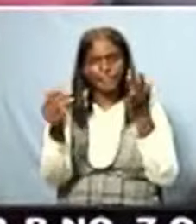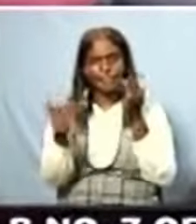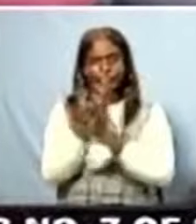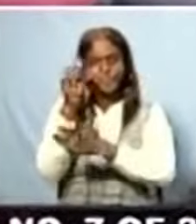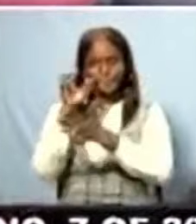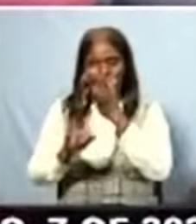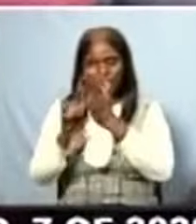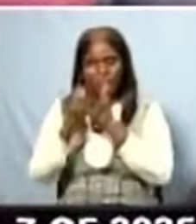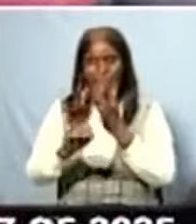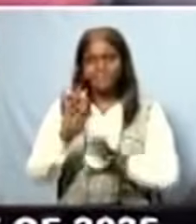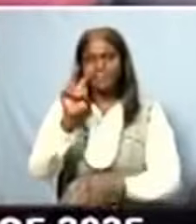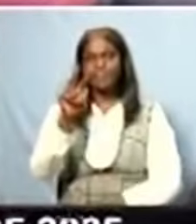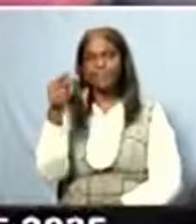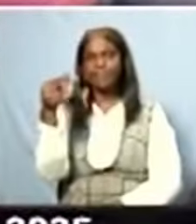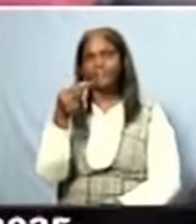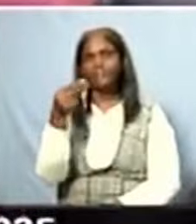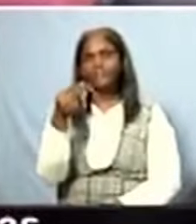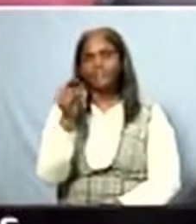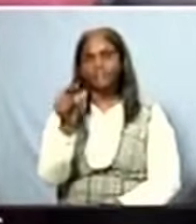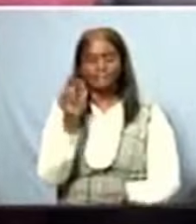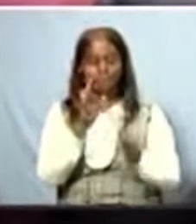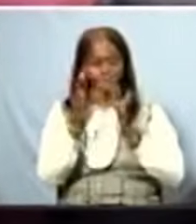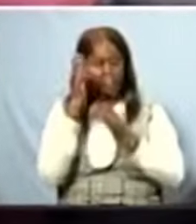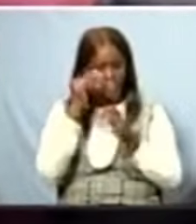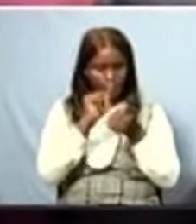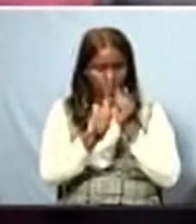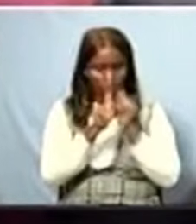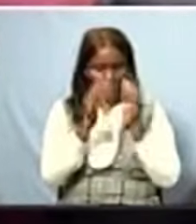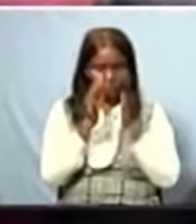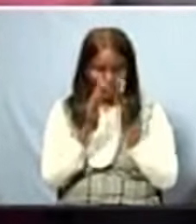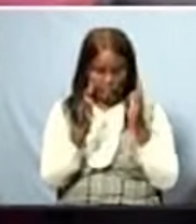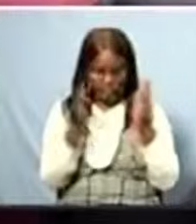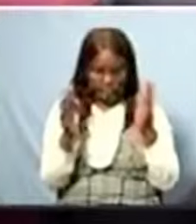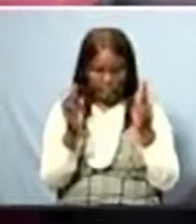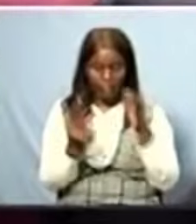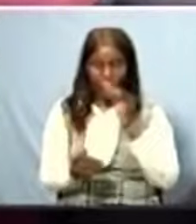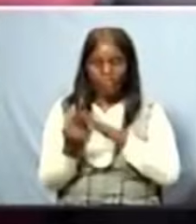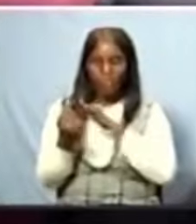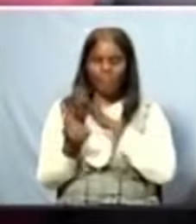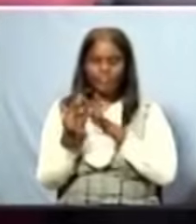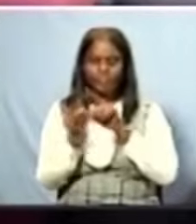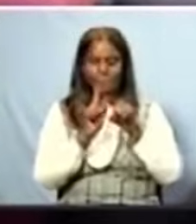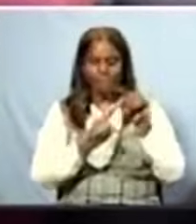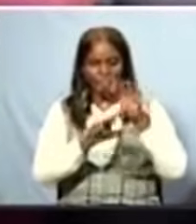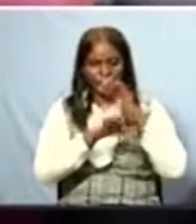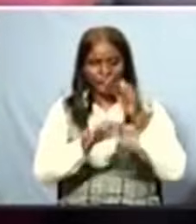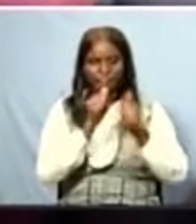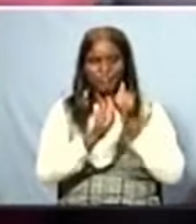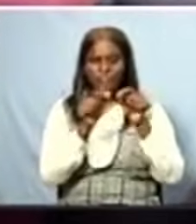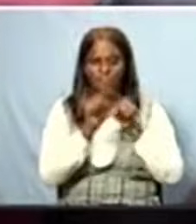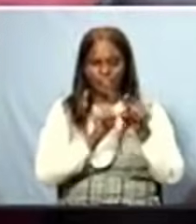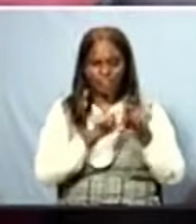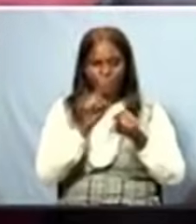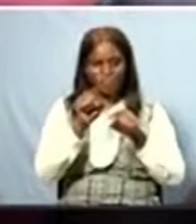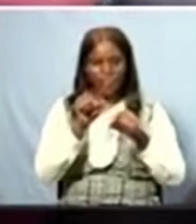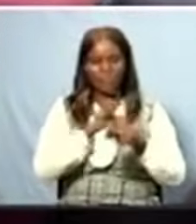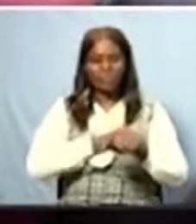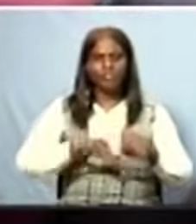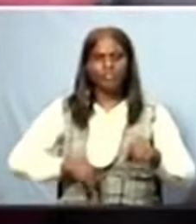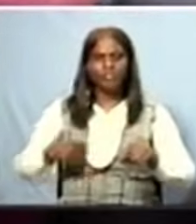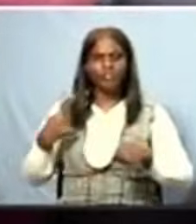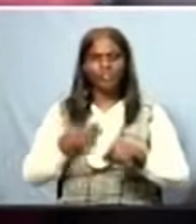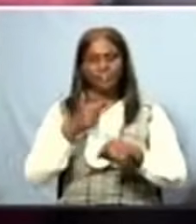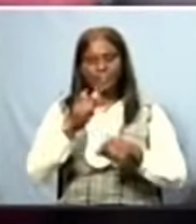clause 2H. The purpose of this amendment to expand the circumstances under which a seat of a member of